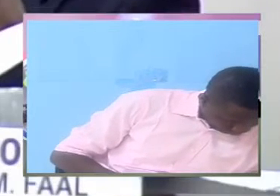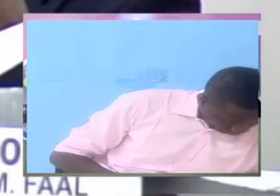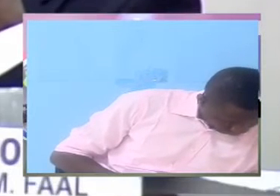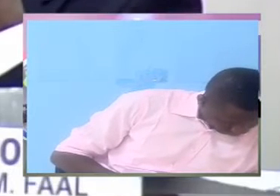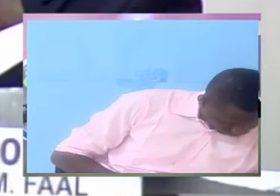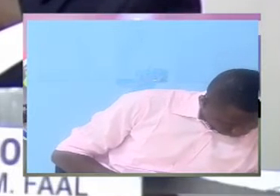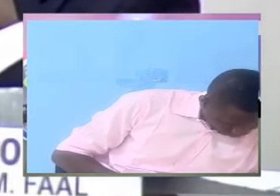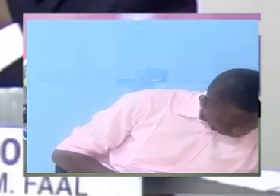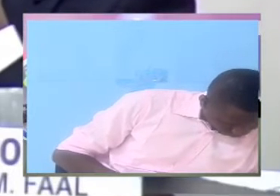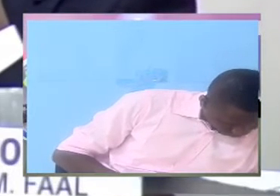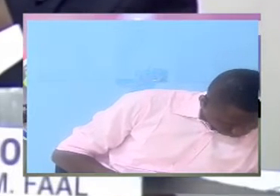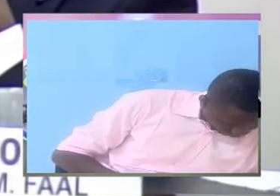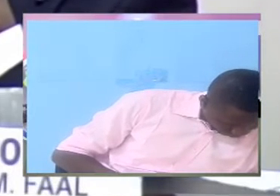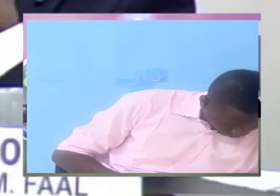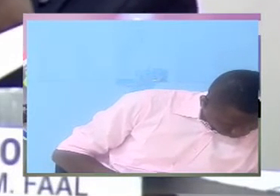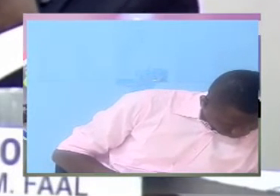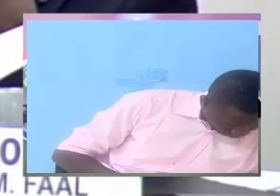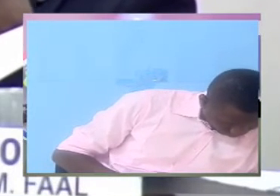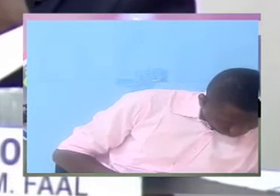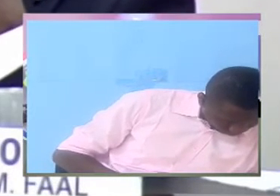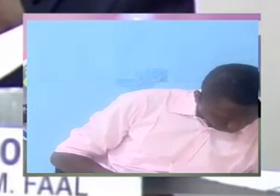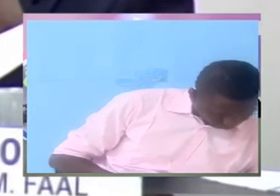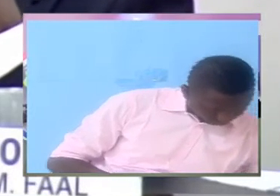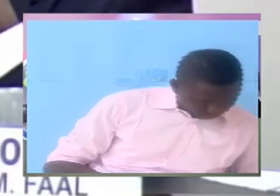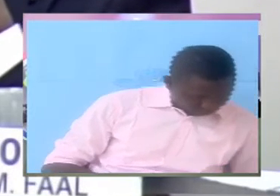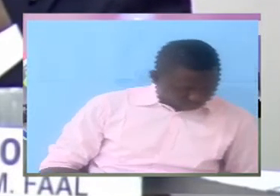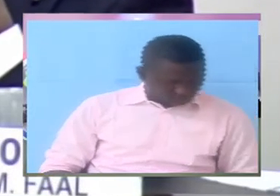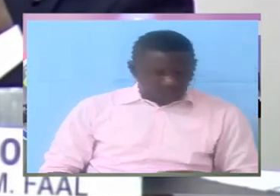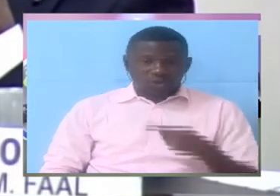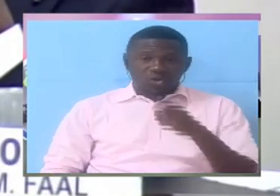You help in torturing.